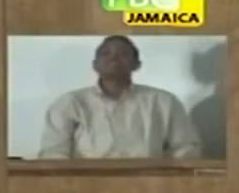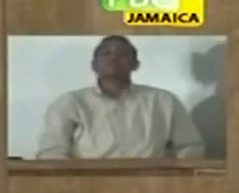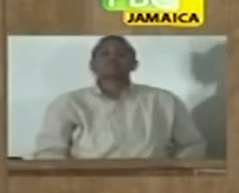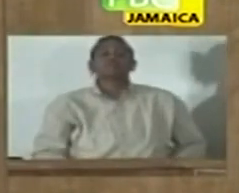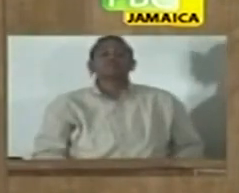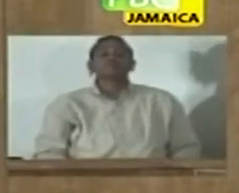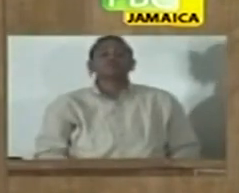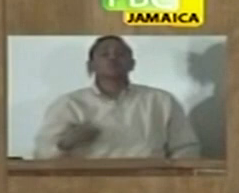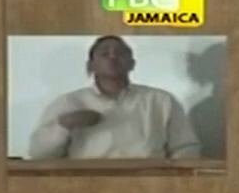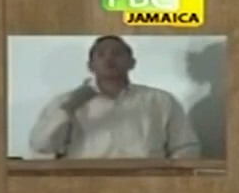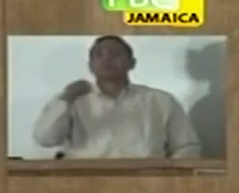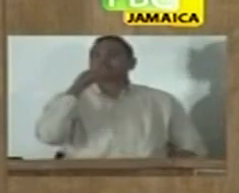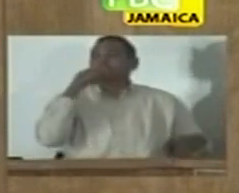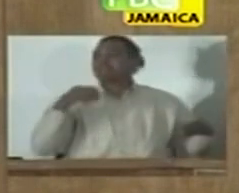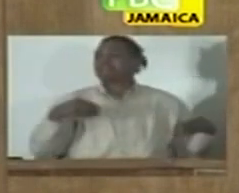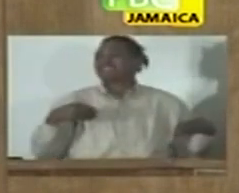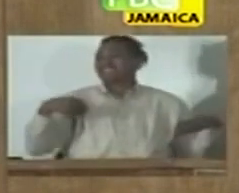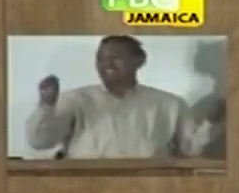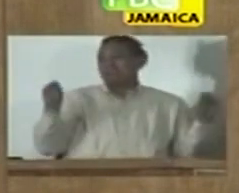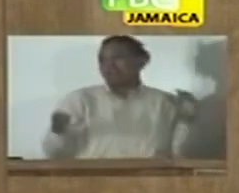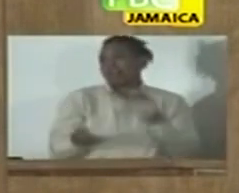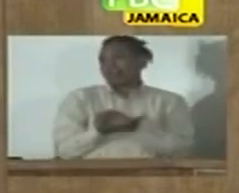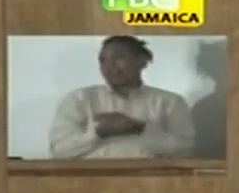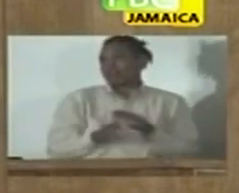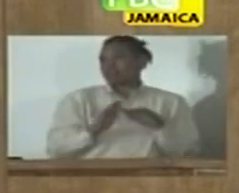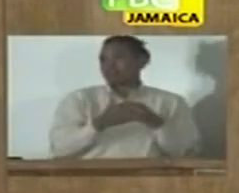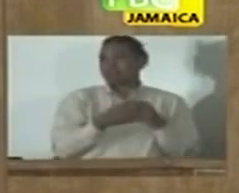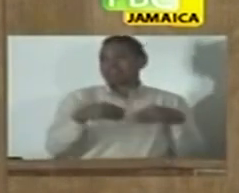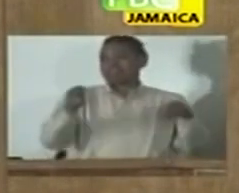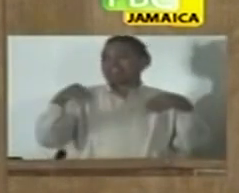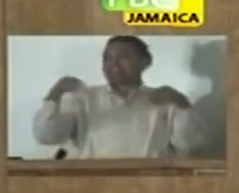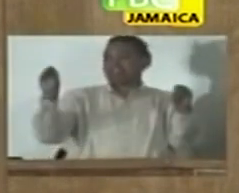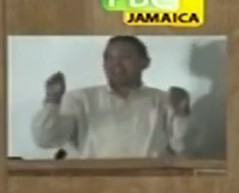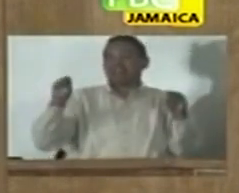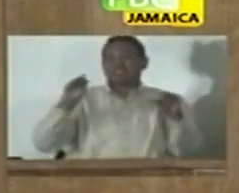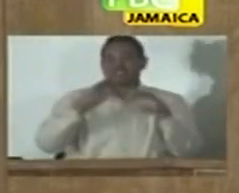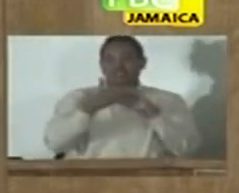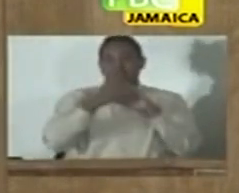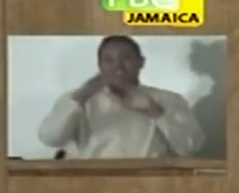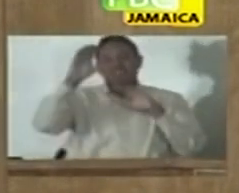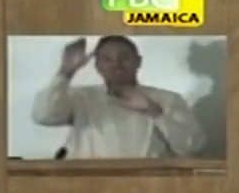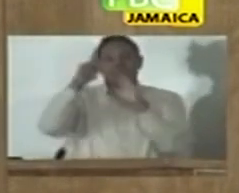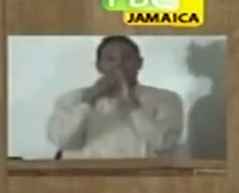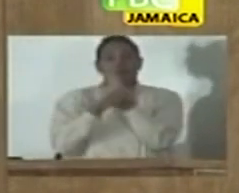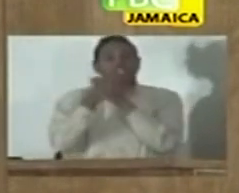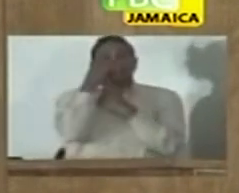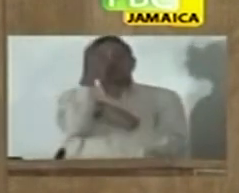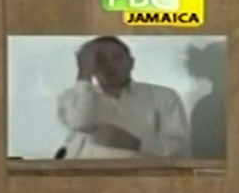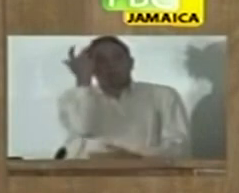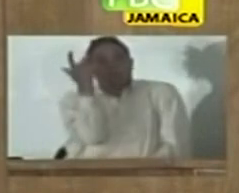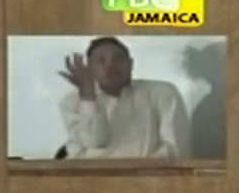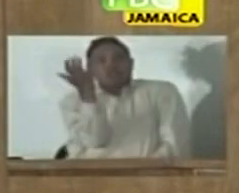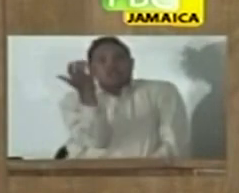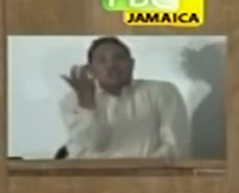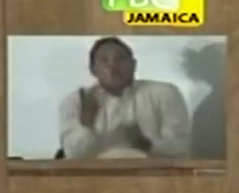We must not sell out foreign policy interests of Jamaica because of a few barrels of